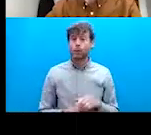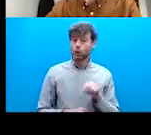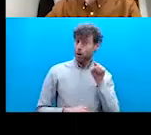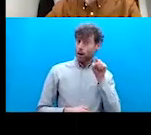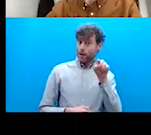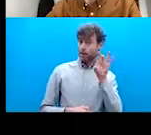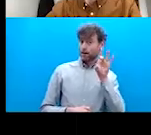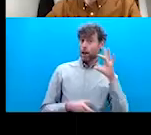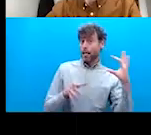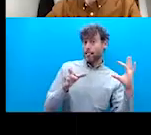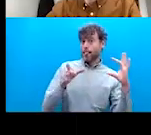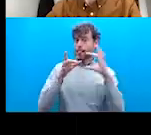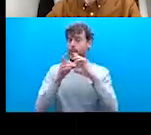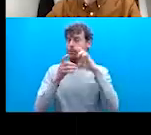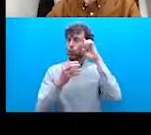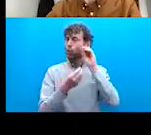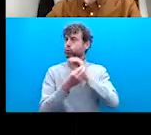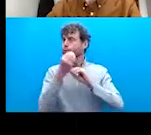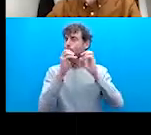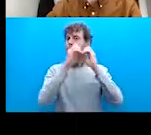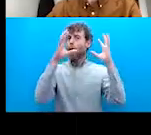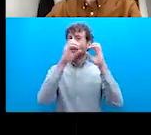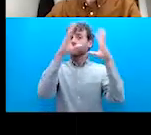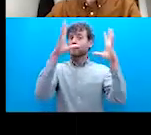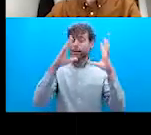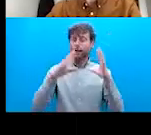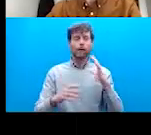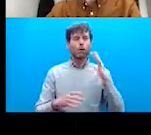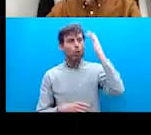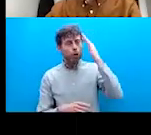language understanding in support of thought and action.